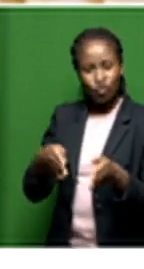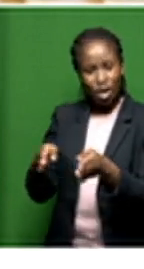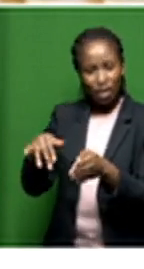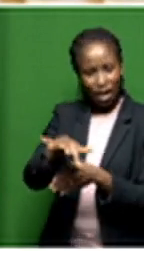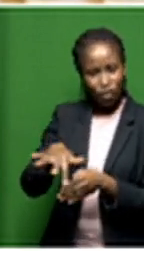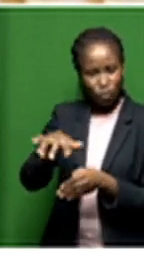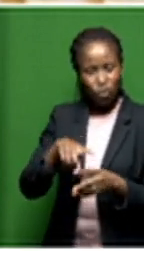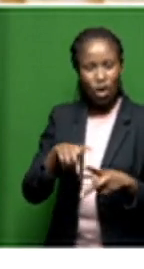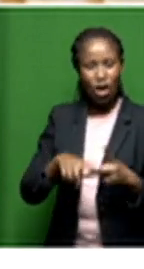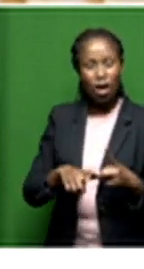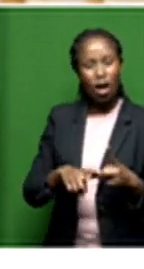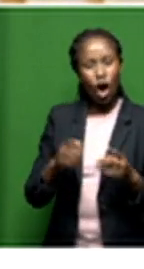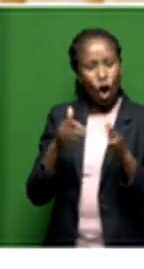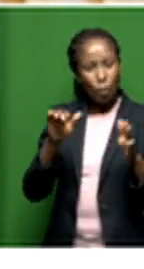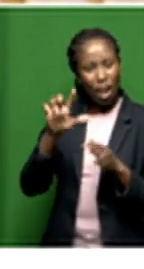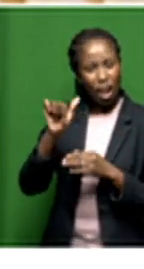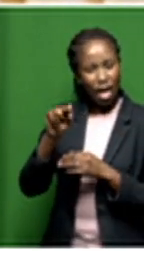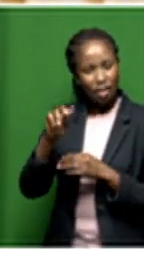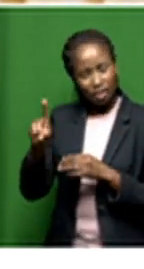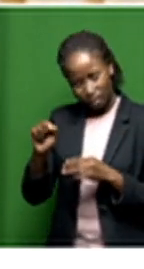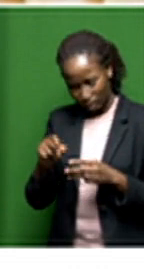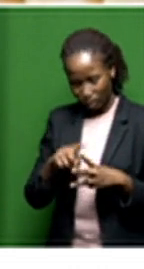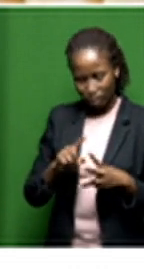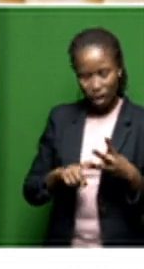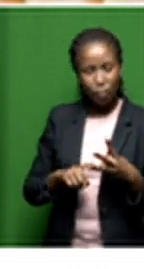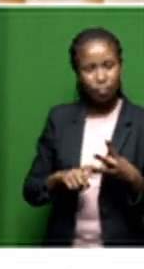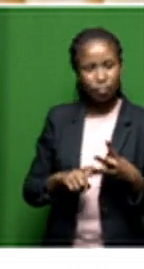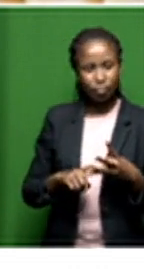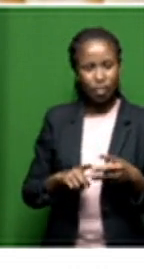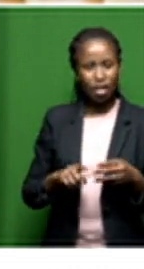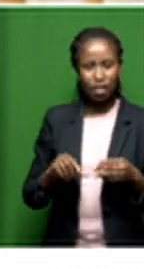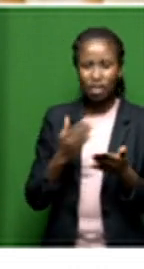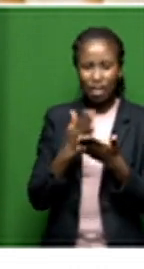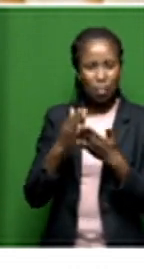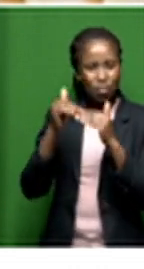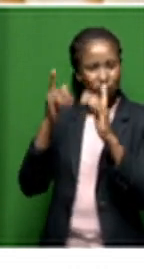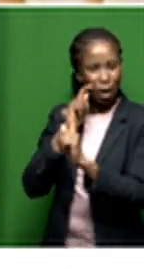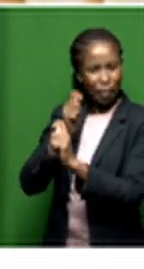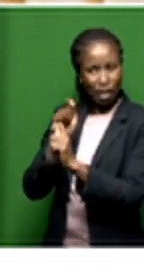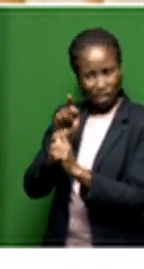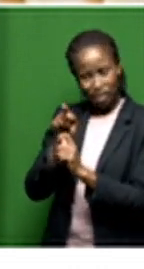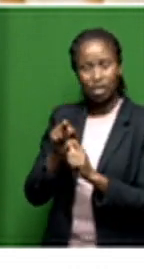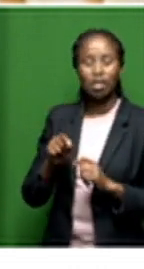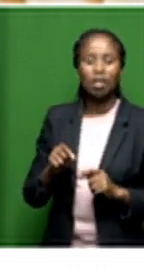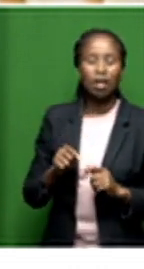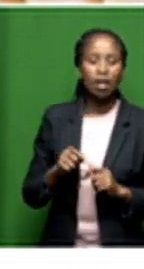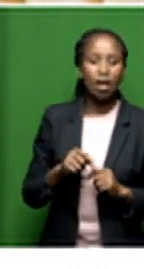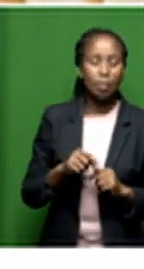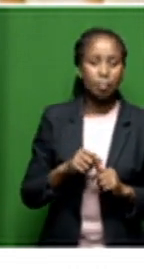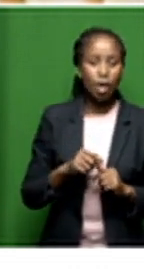and open lands, certainly the big areas of our settlements, sometimes informal settlements,